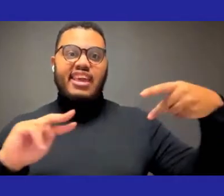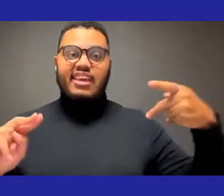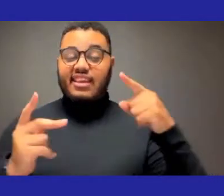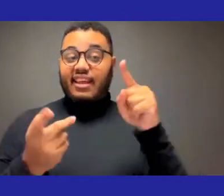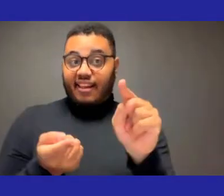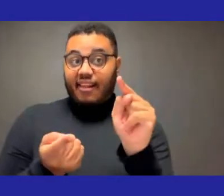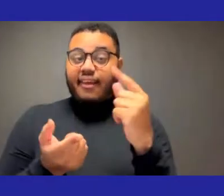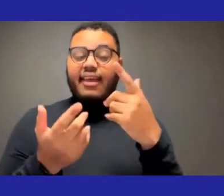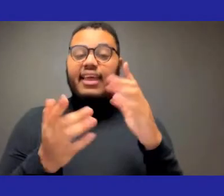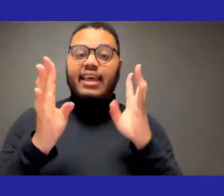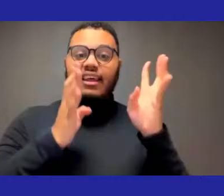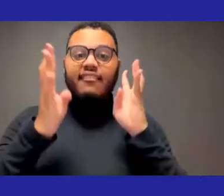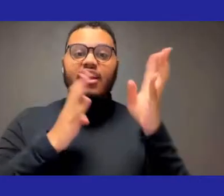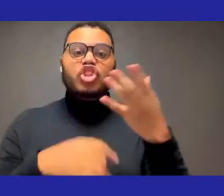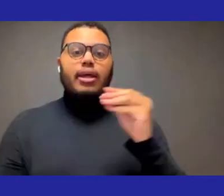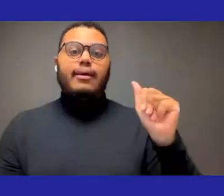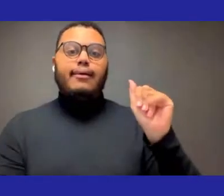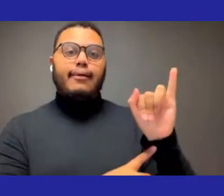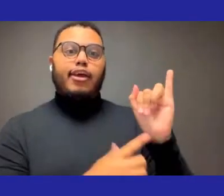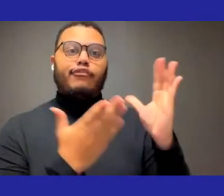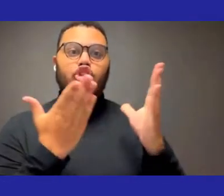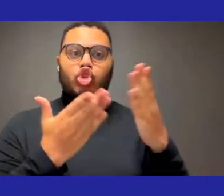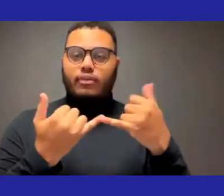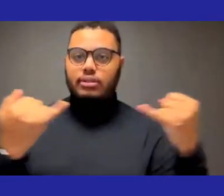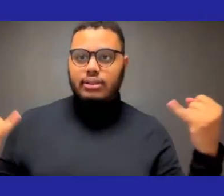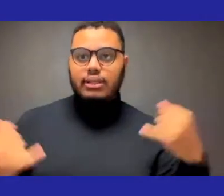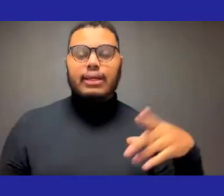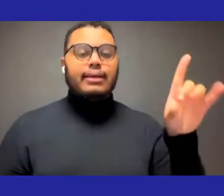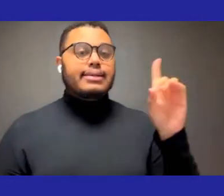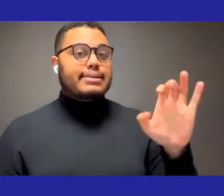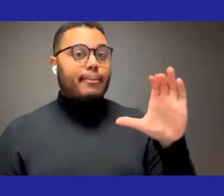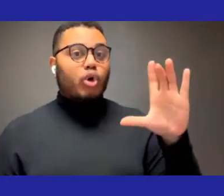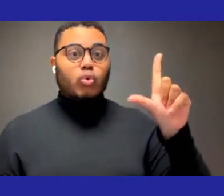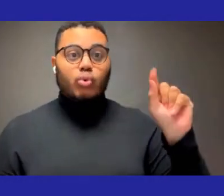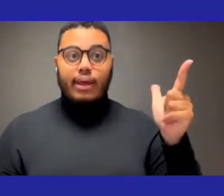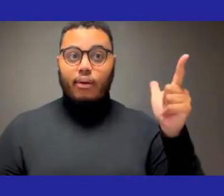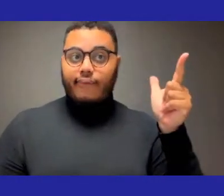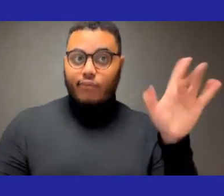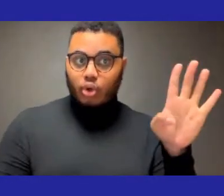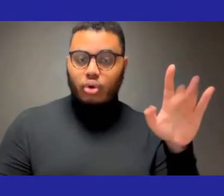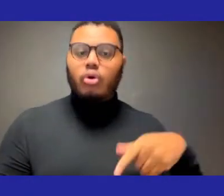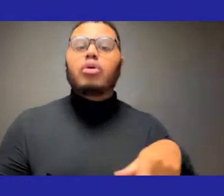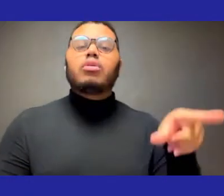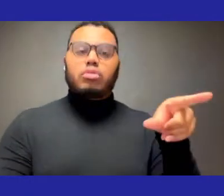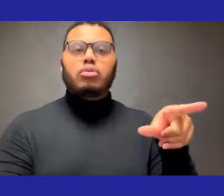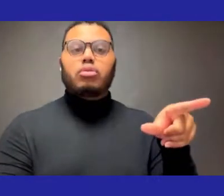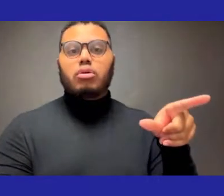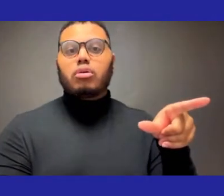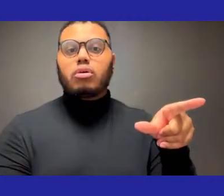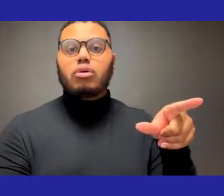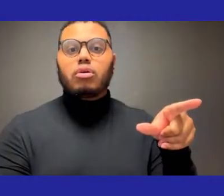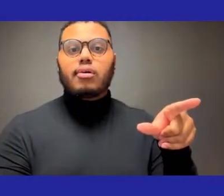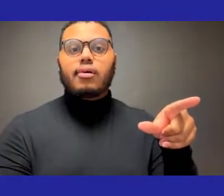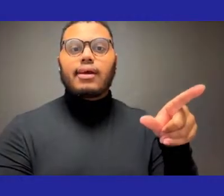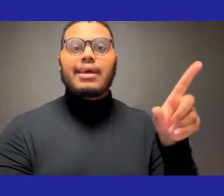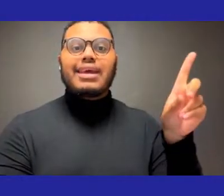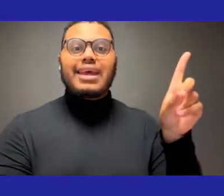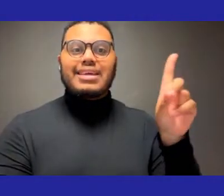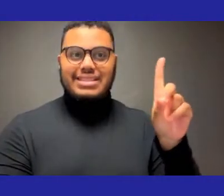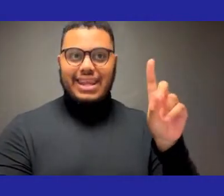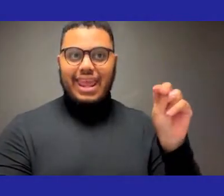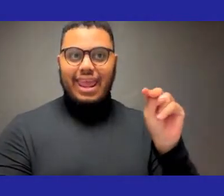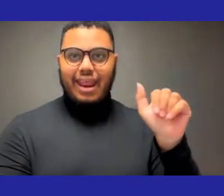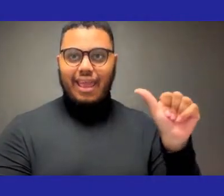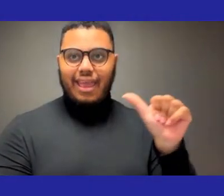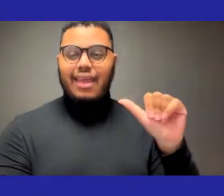Line. In December of 2024, the DNA team and innovations